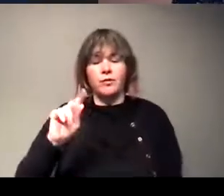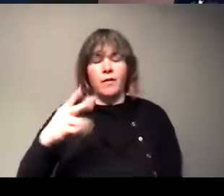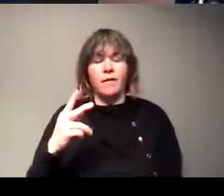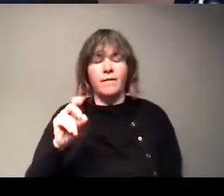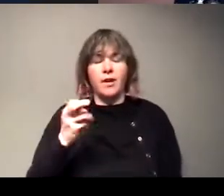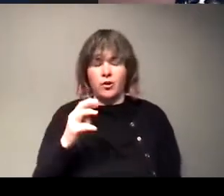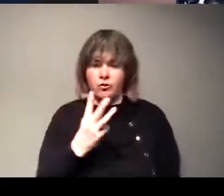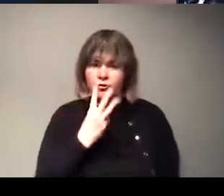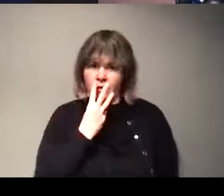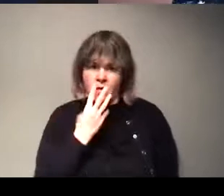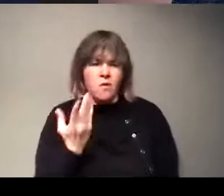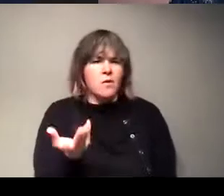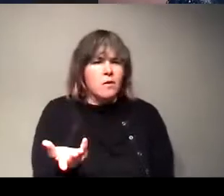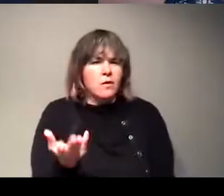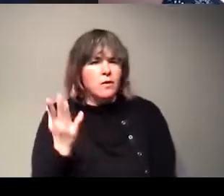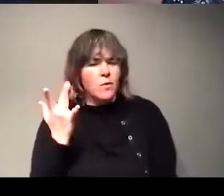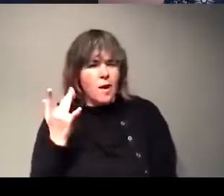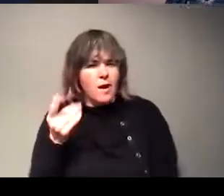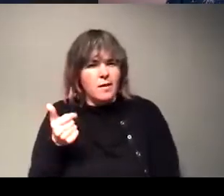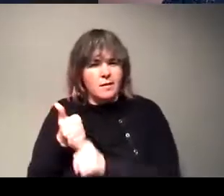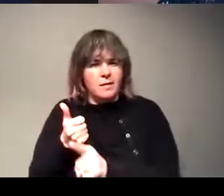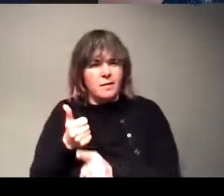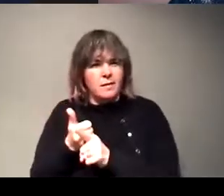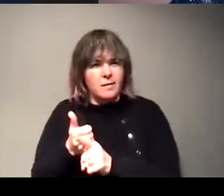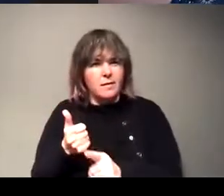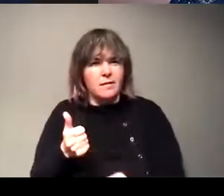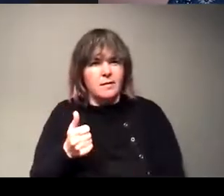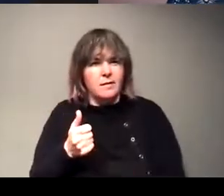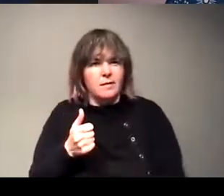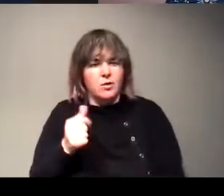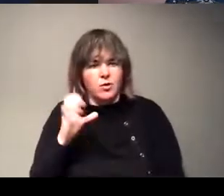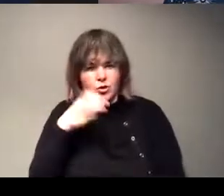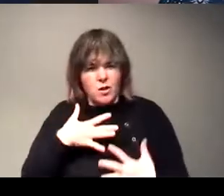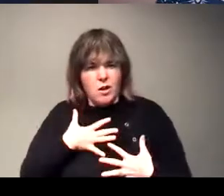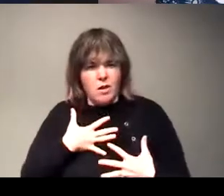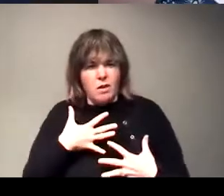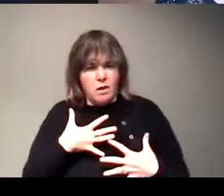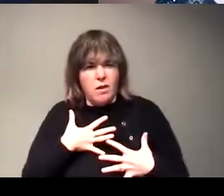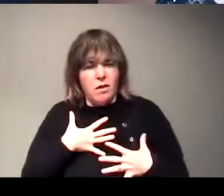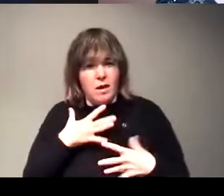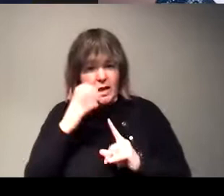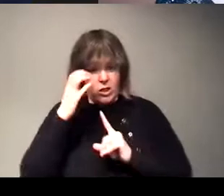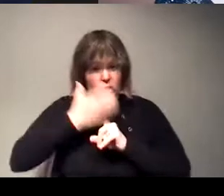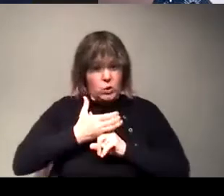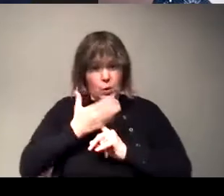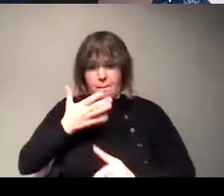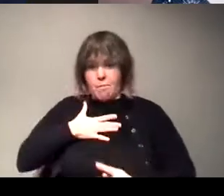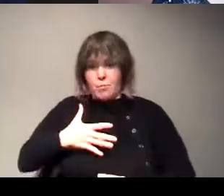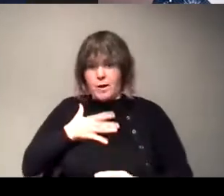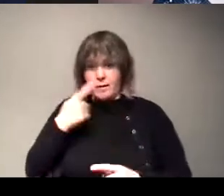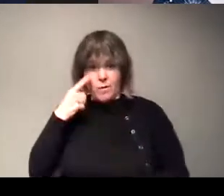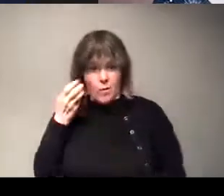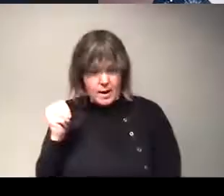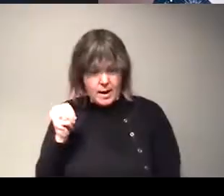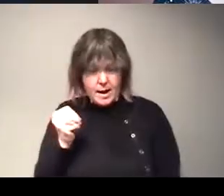We want to know why he has such strangled breathing pattern, and does his suit breathe for him? So this is a